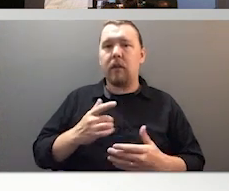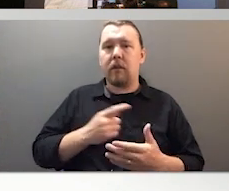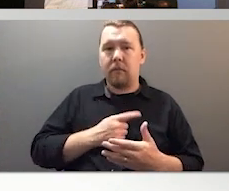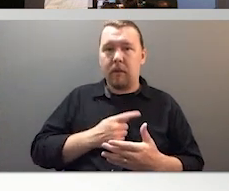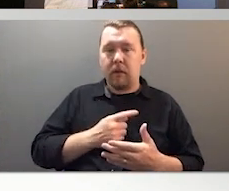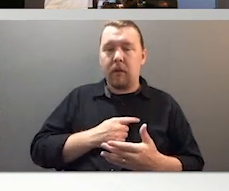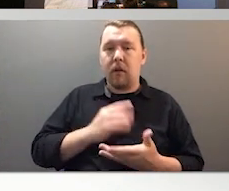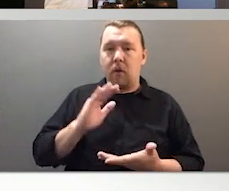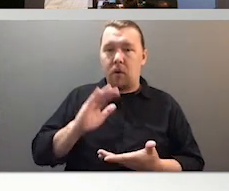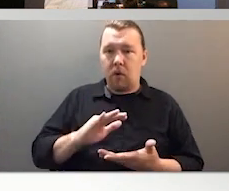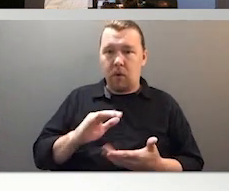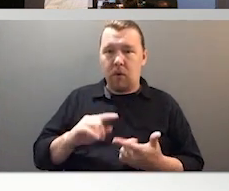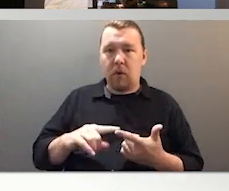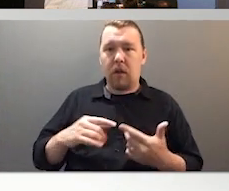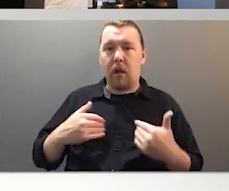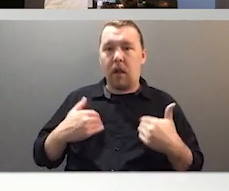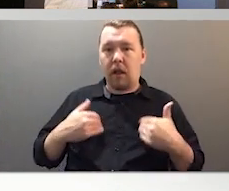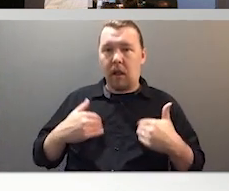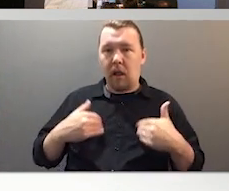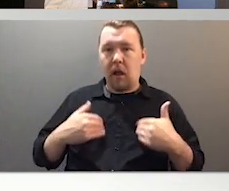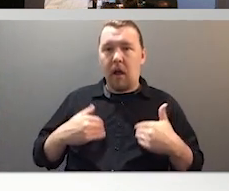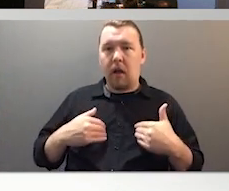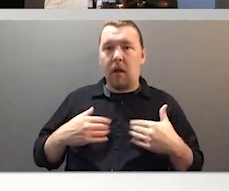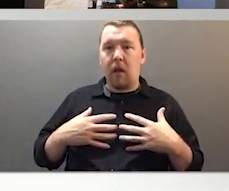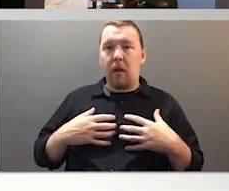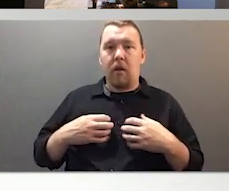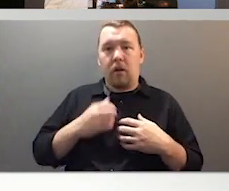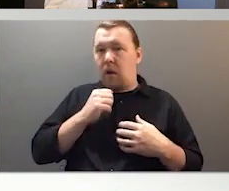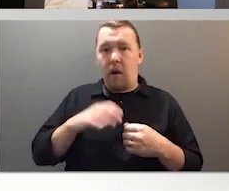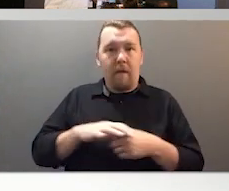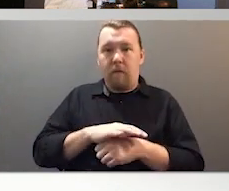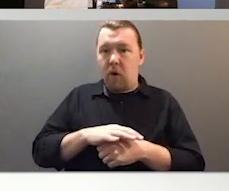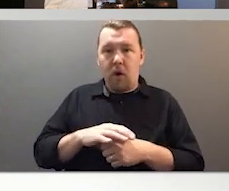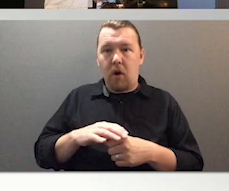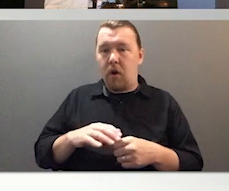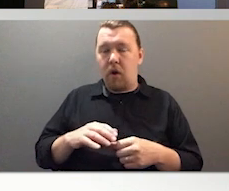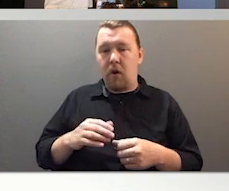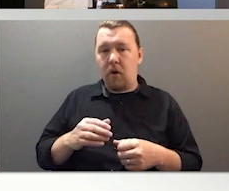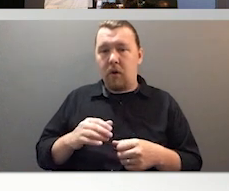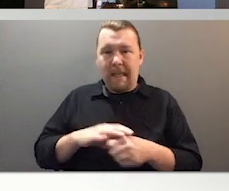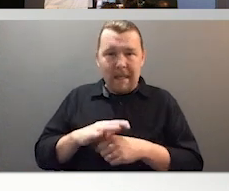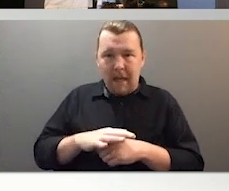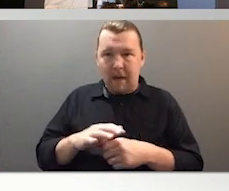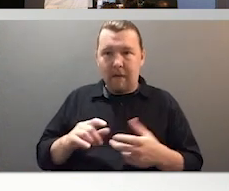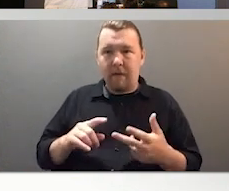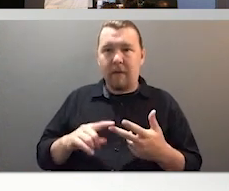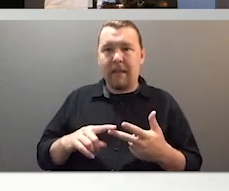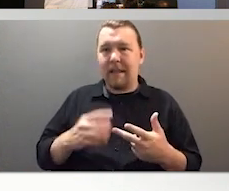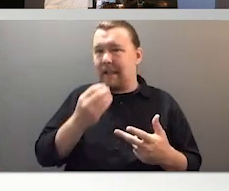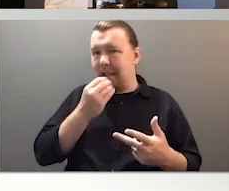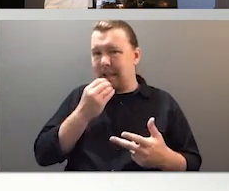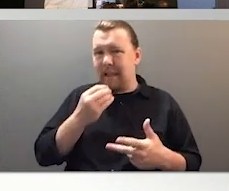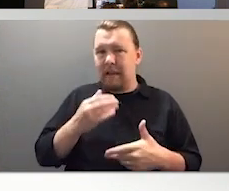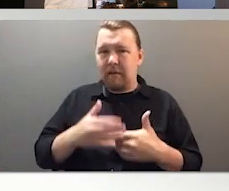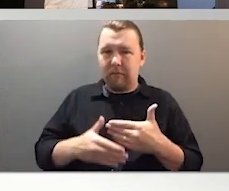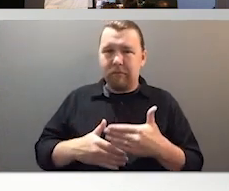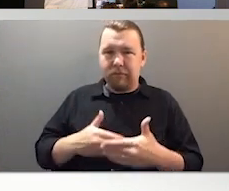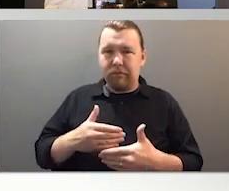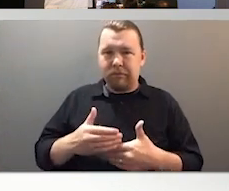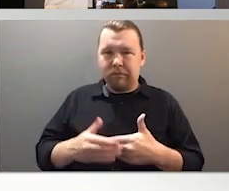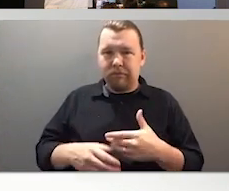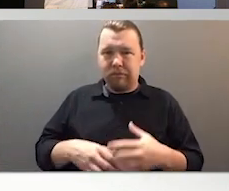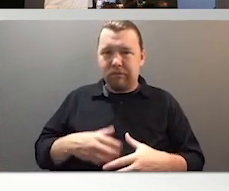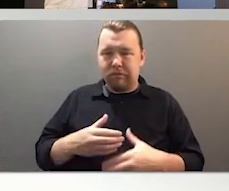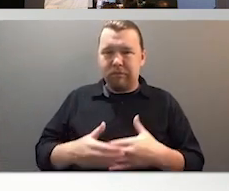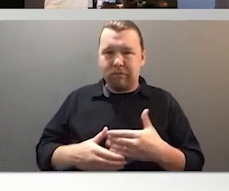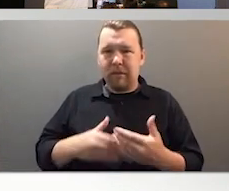capacity, and the sluggish digestion. Lights may seem brighter than they should